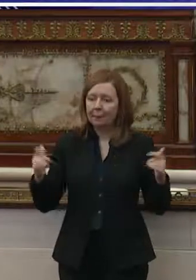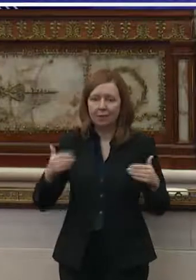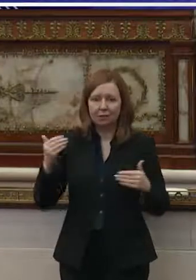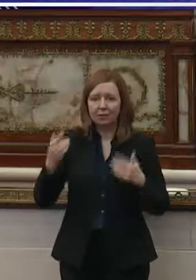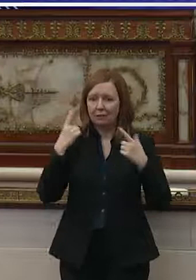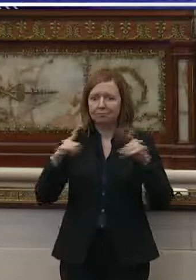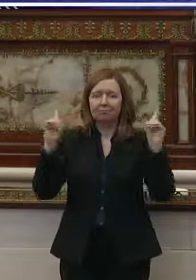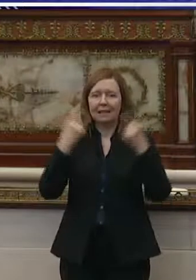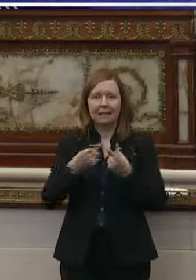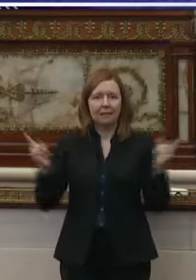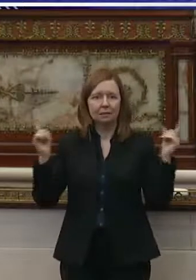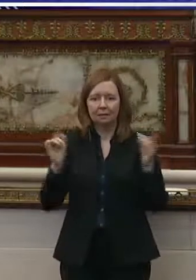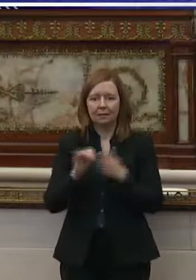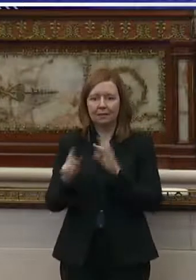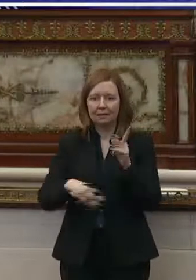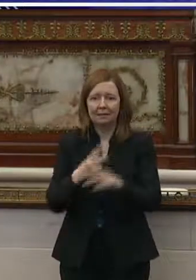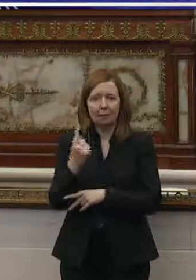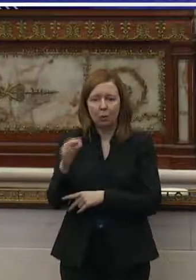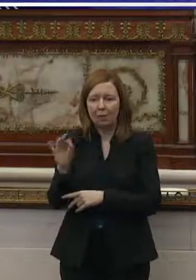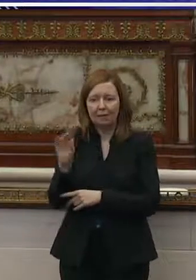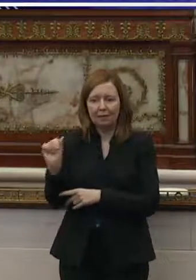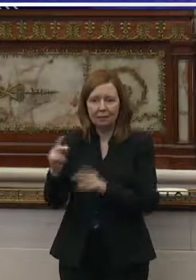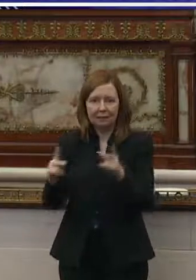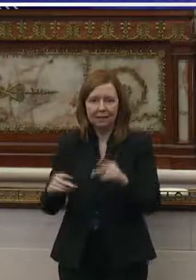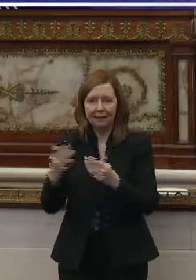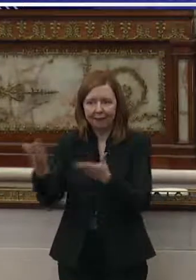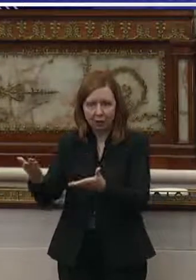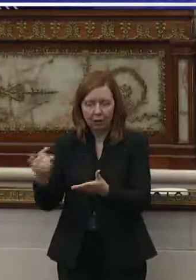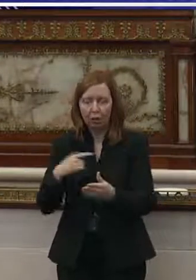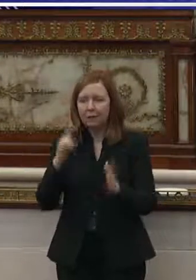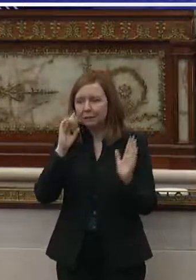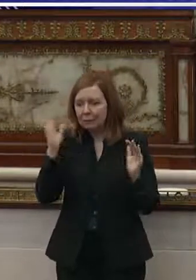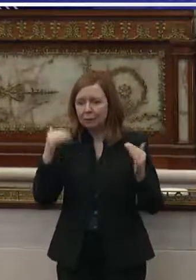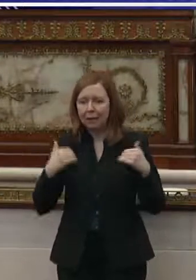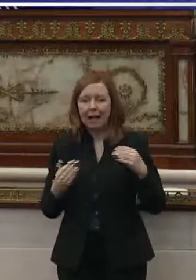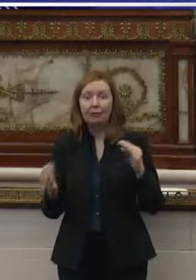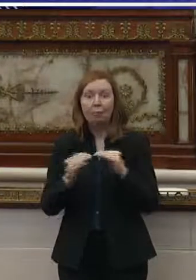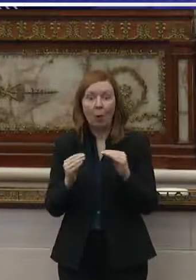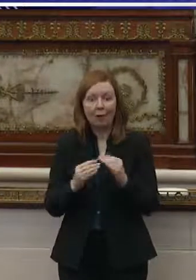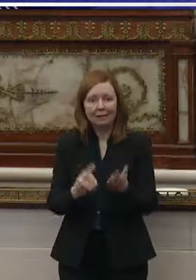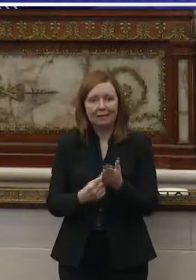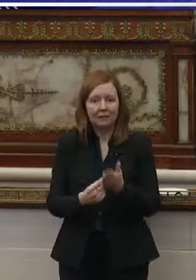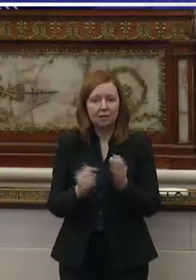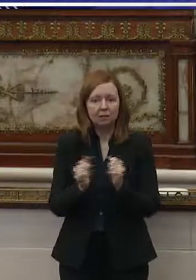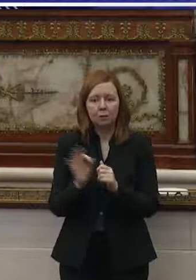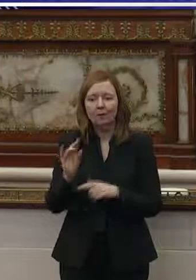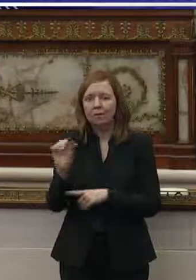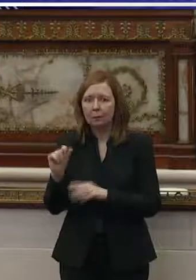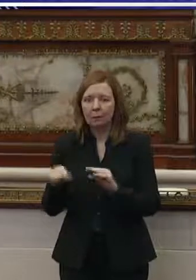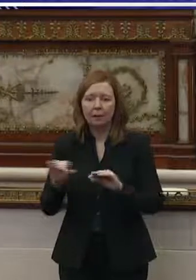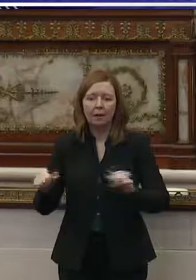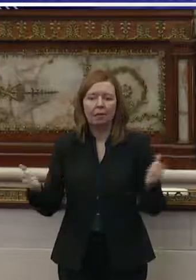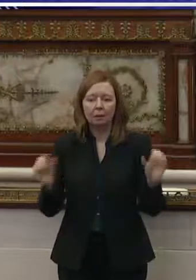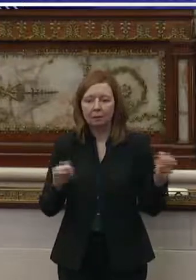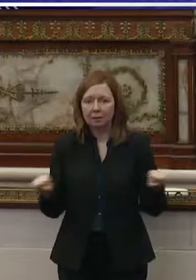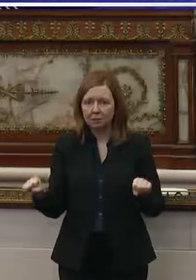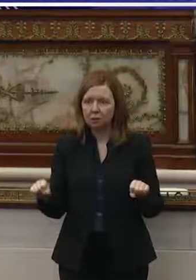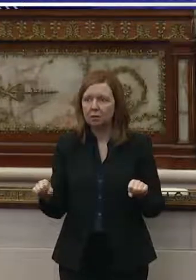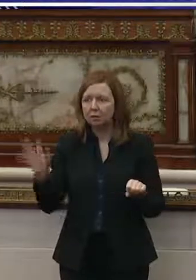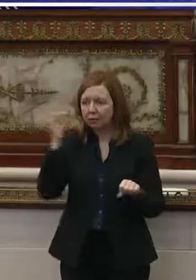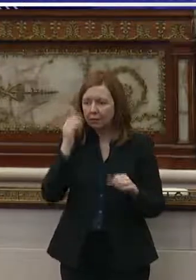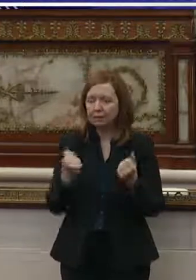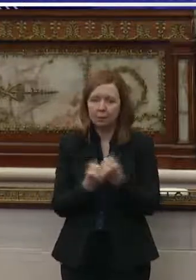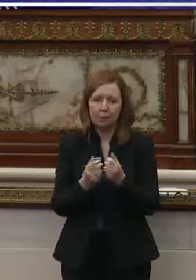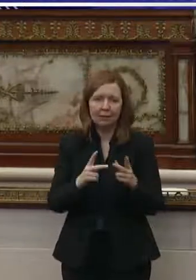in the announcement of this Type 1 FEMA site at the Convention Center. We expect we're going to have more discussions with FEMA about other potential federally supported